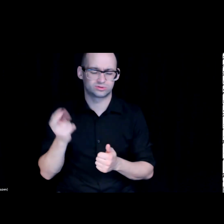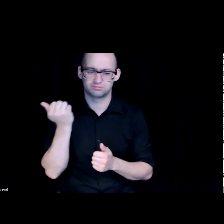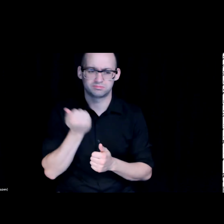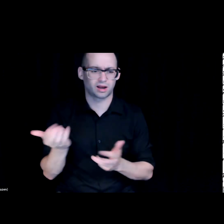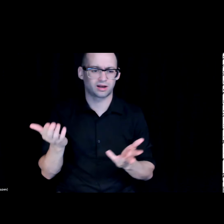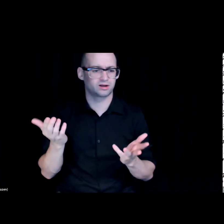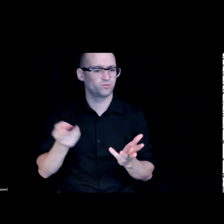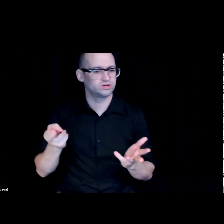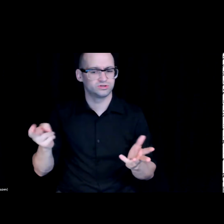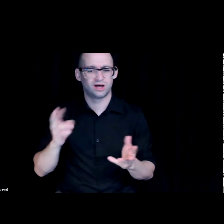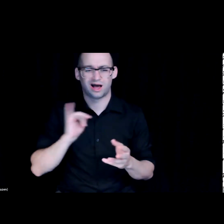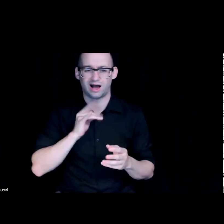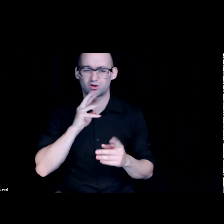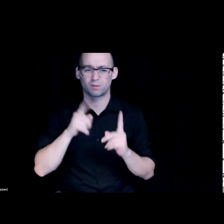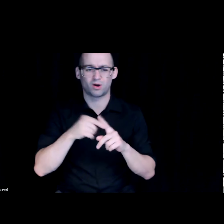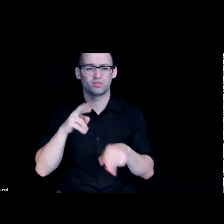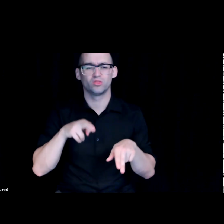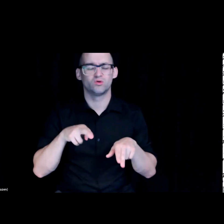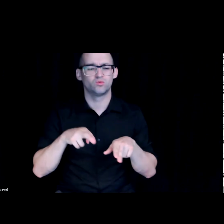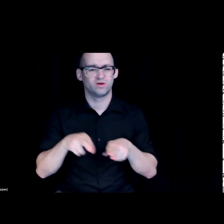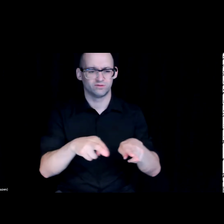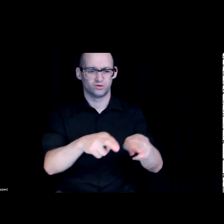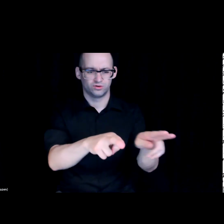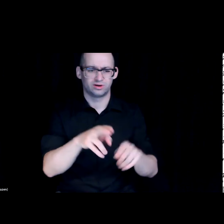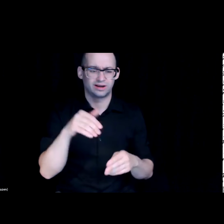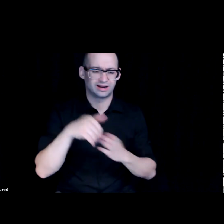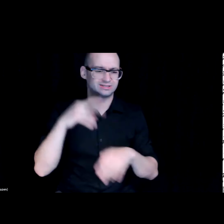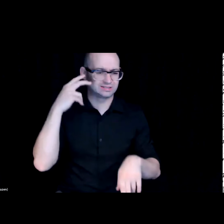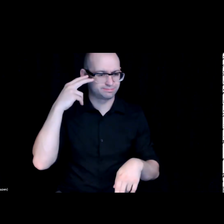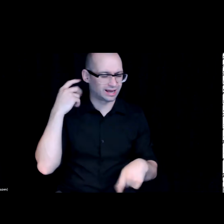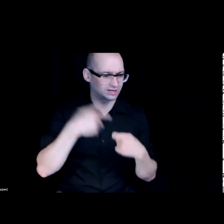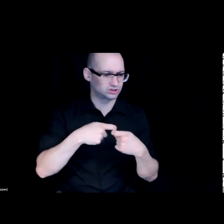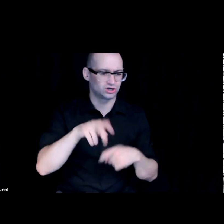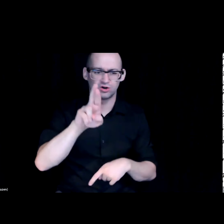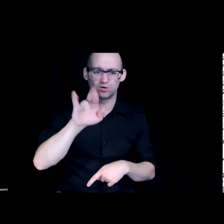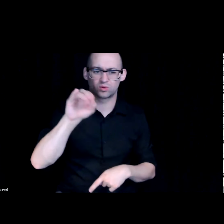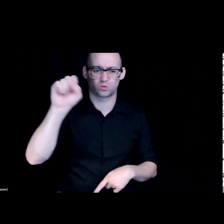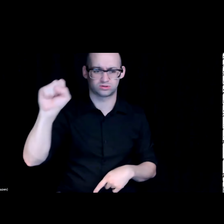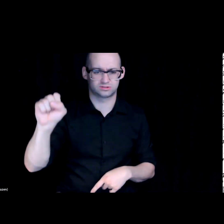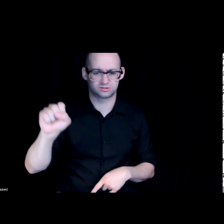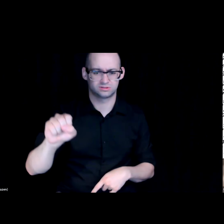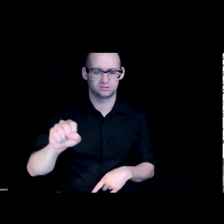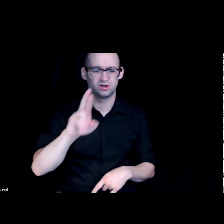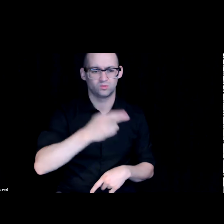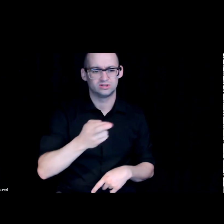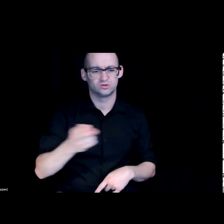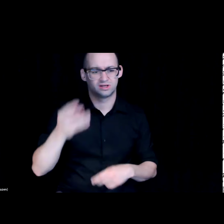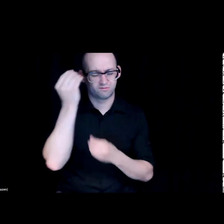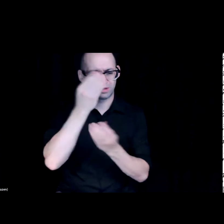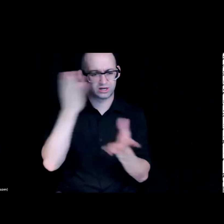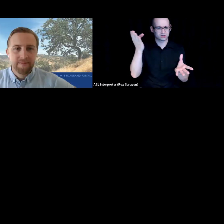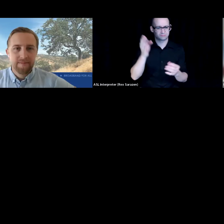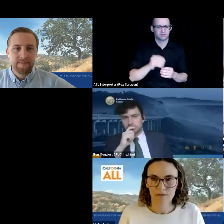always talk about the river in Spanish, rios, right? Resources, information, opportunity, and